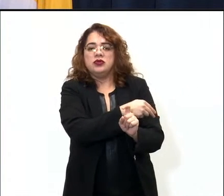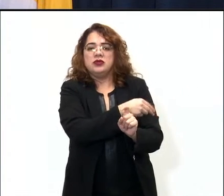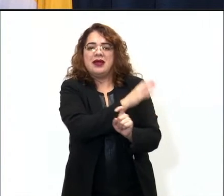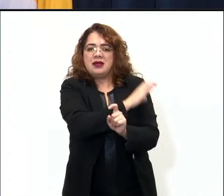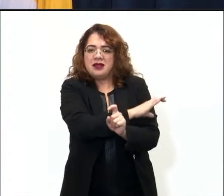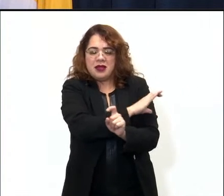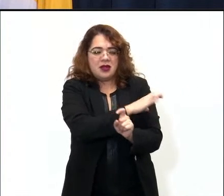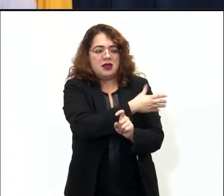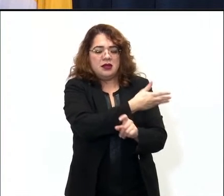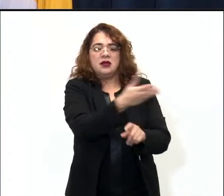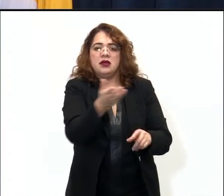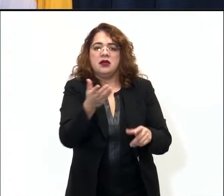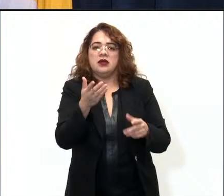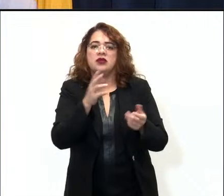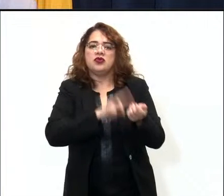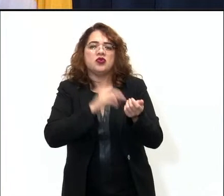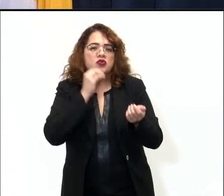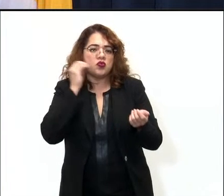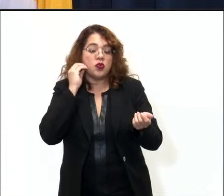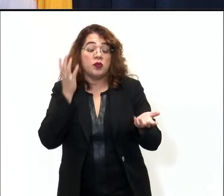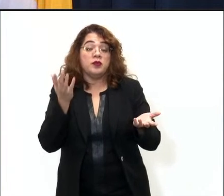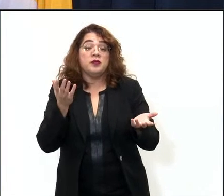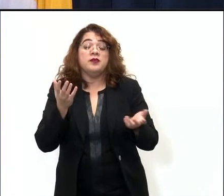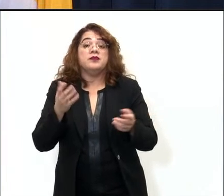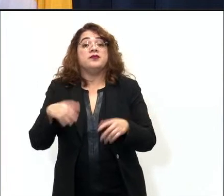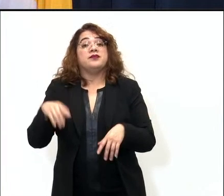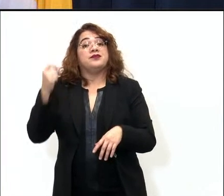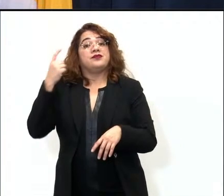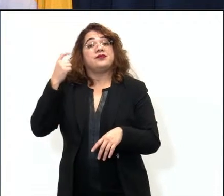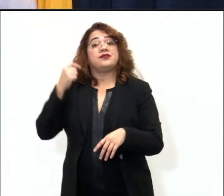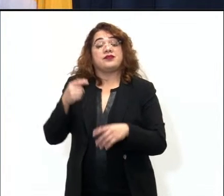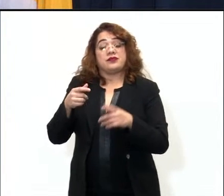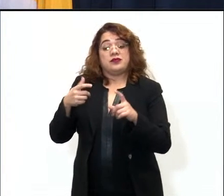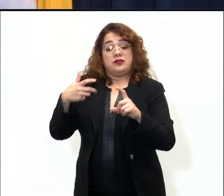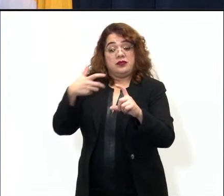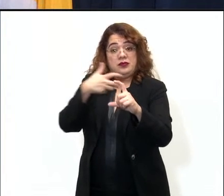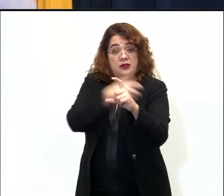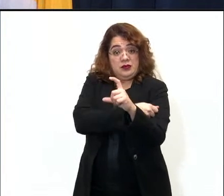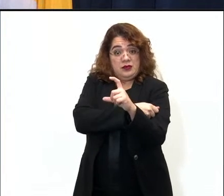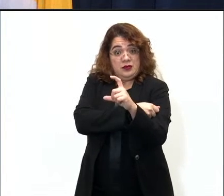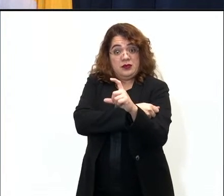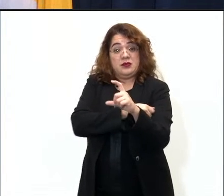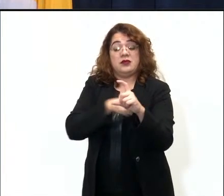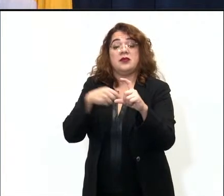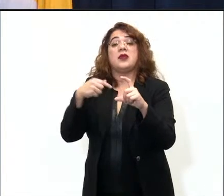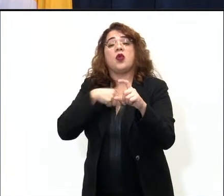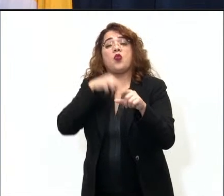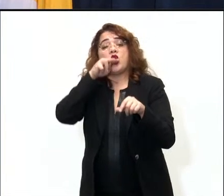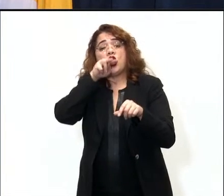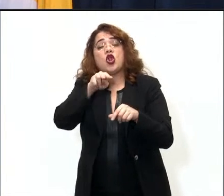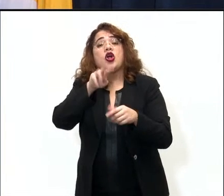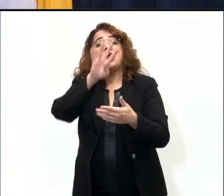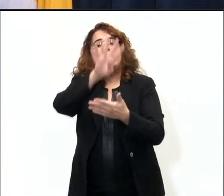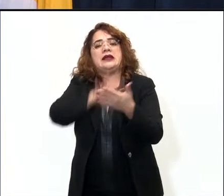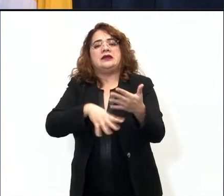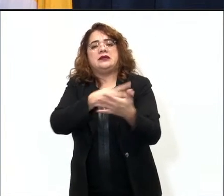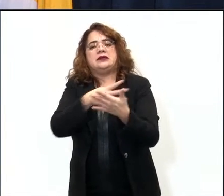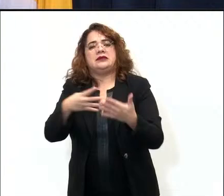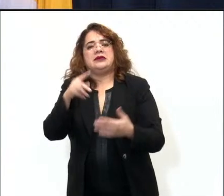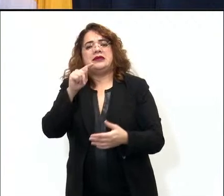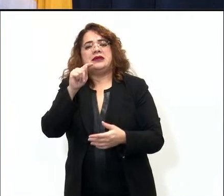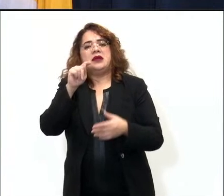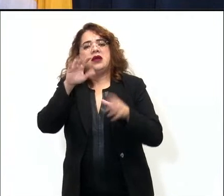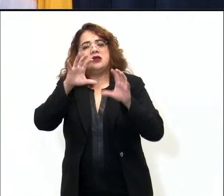did not utilize all of it due to the fact that certain people chose not to be vaccinated, that were in the appropriate tier, they'll be utilizing that